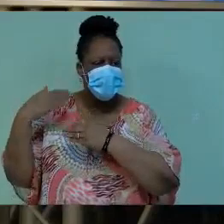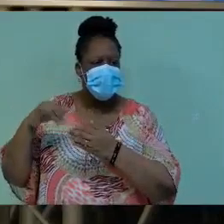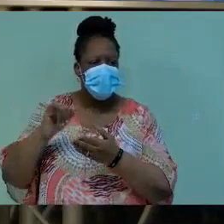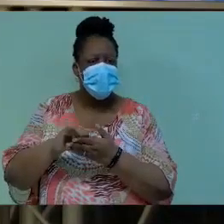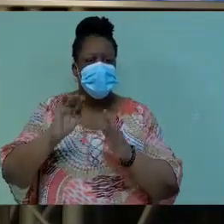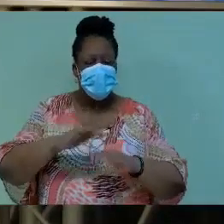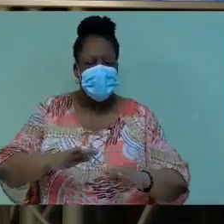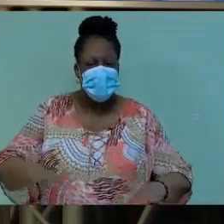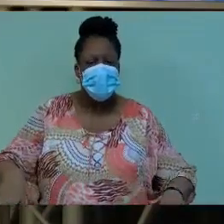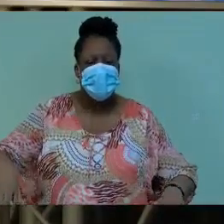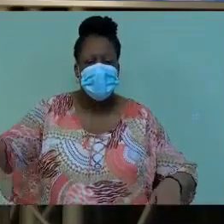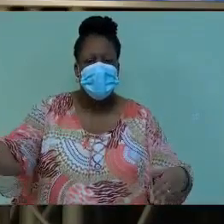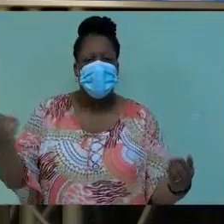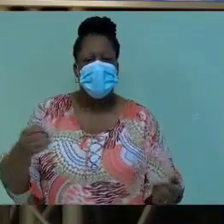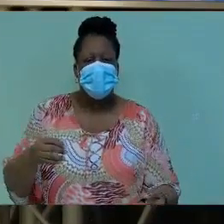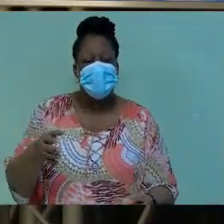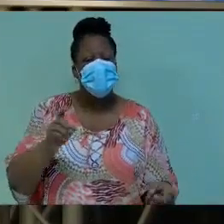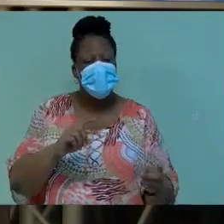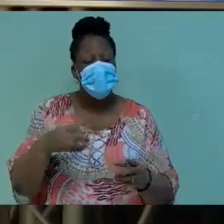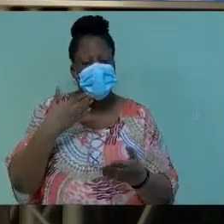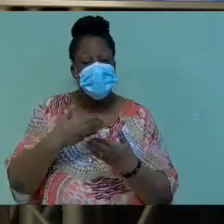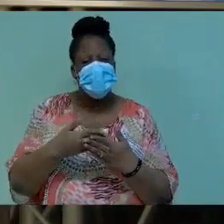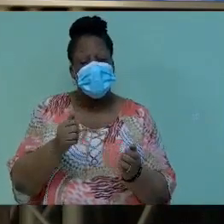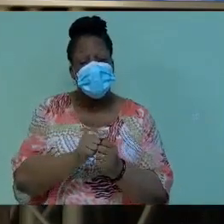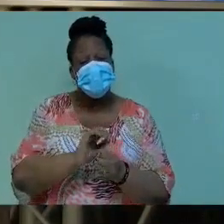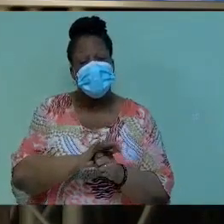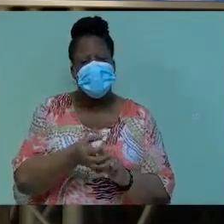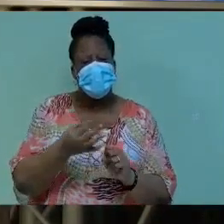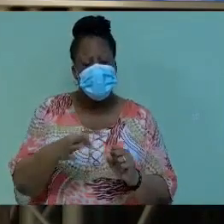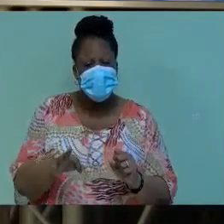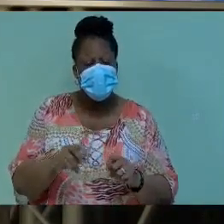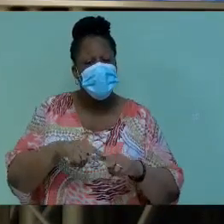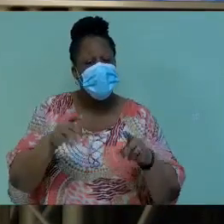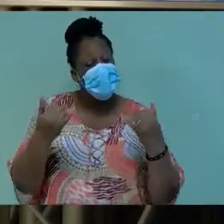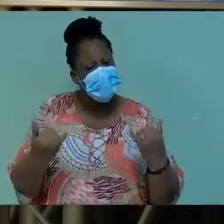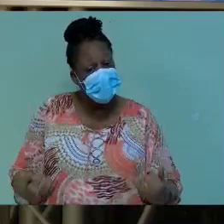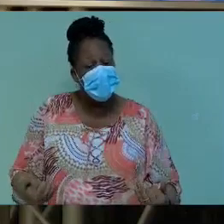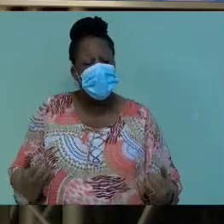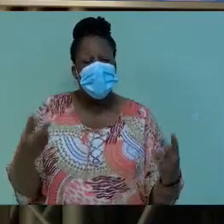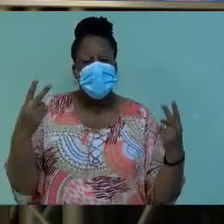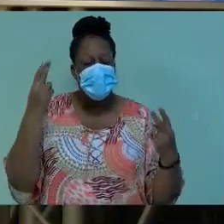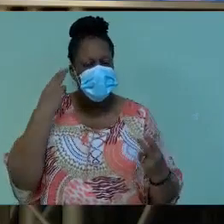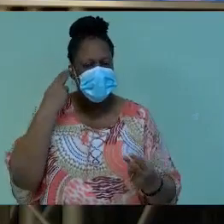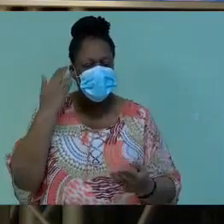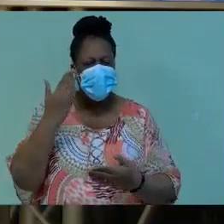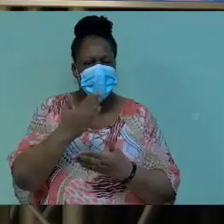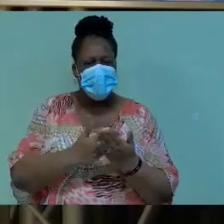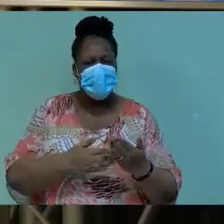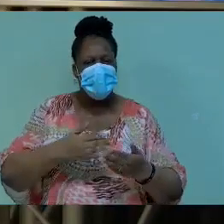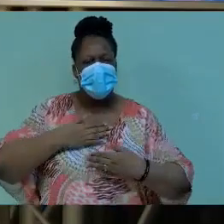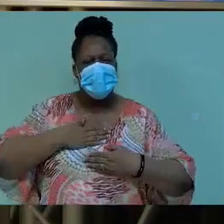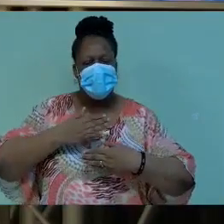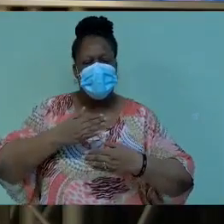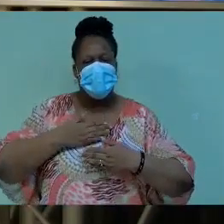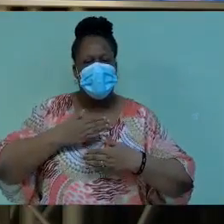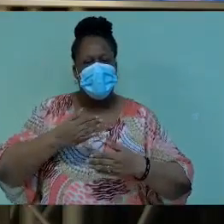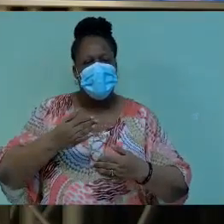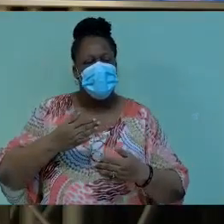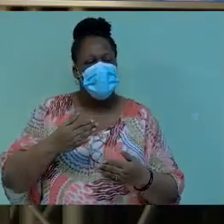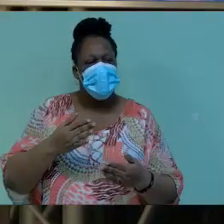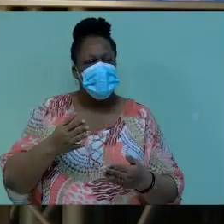of an inflammatory condition affecting children with COVID-19 and even a few deaths in